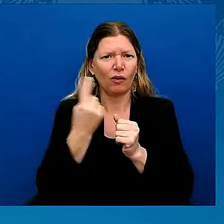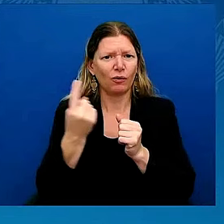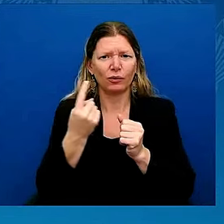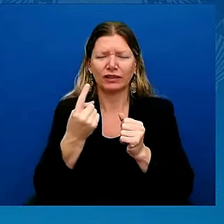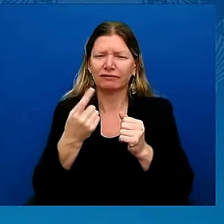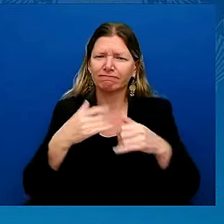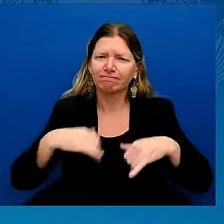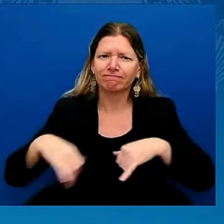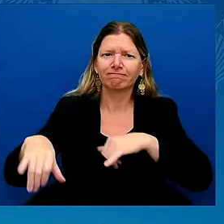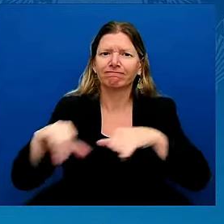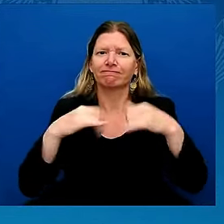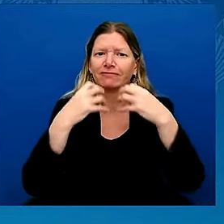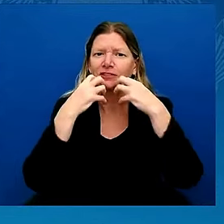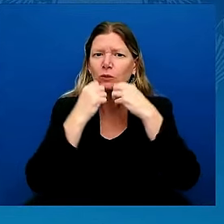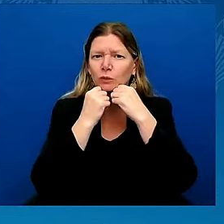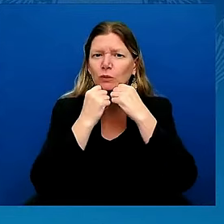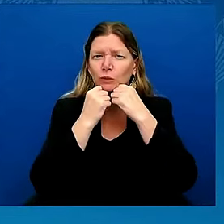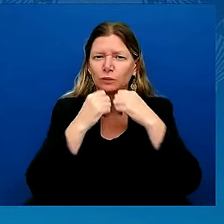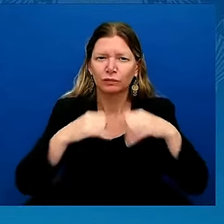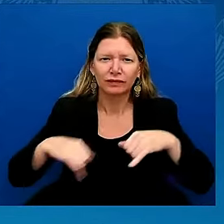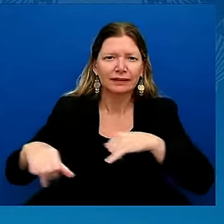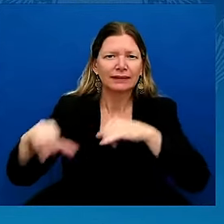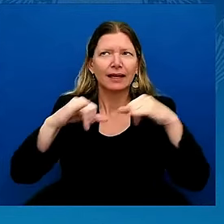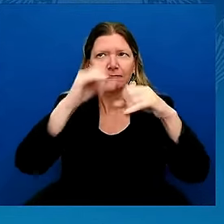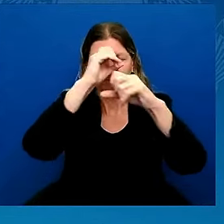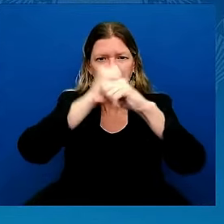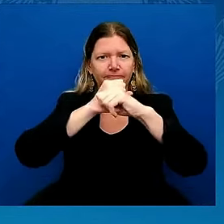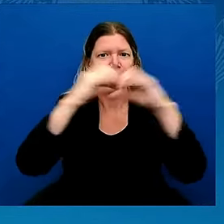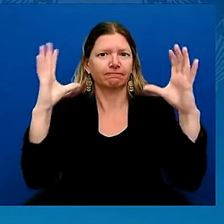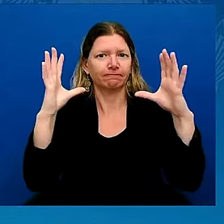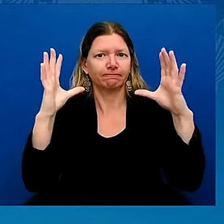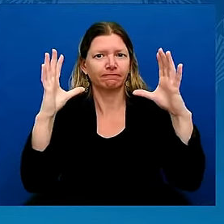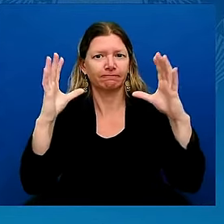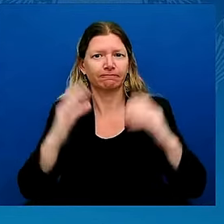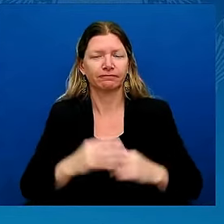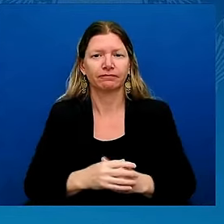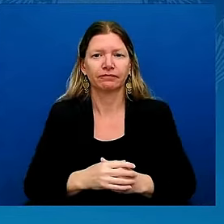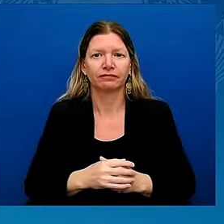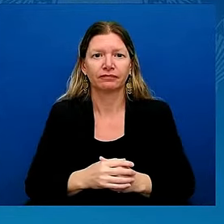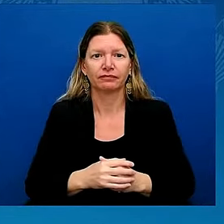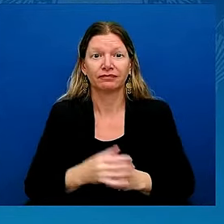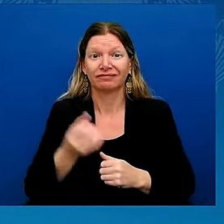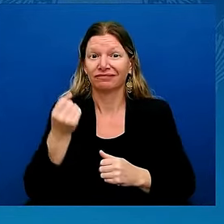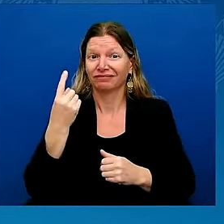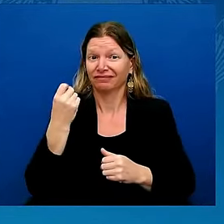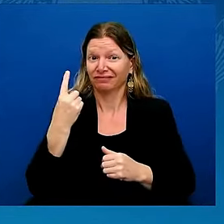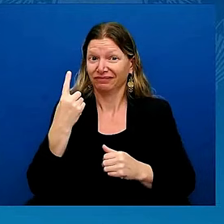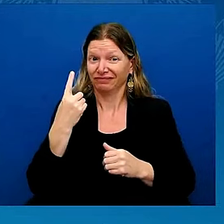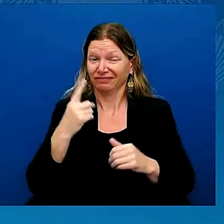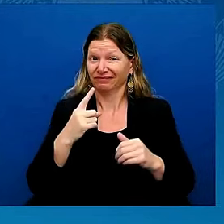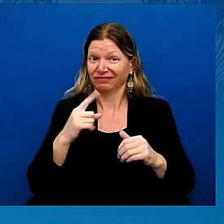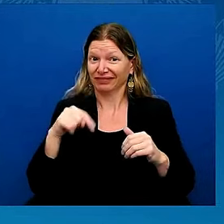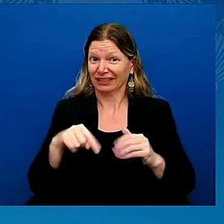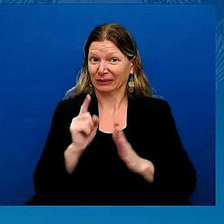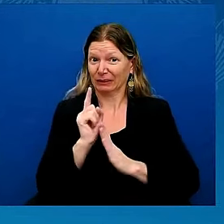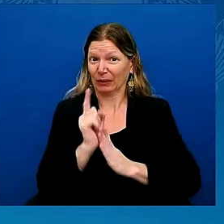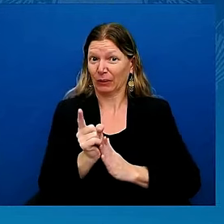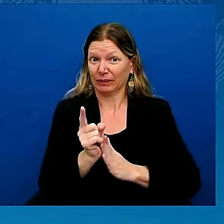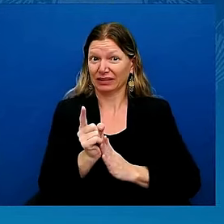vision. However, at this moment, we are